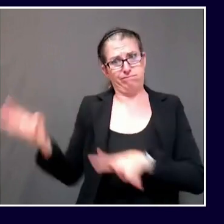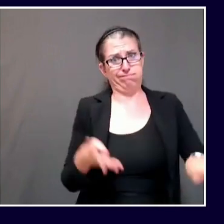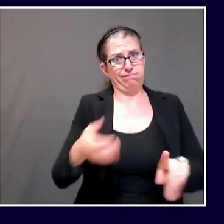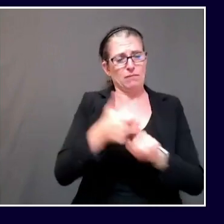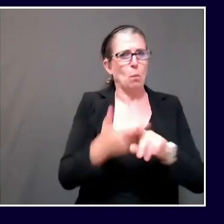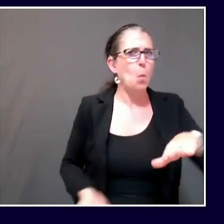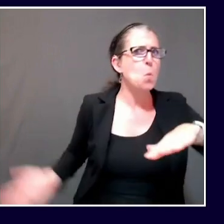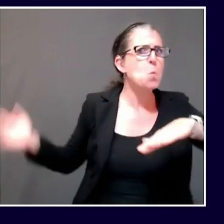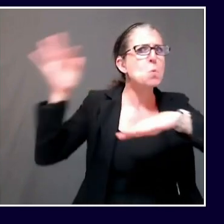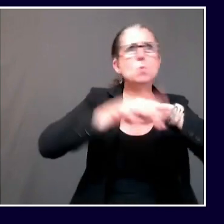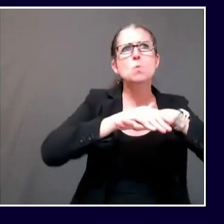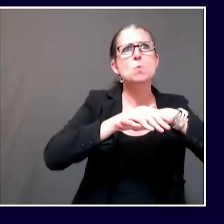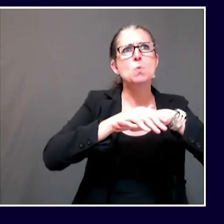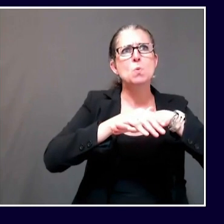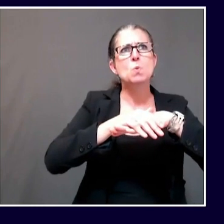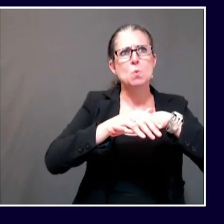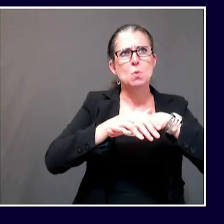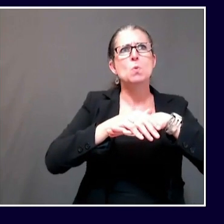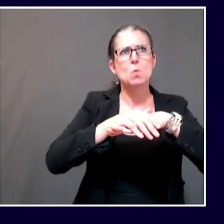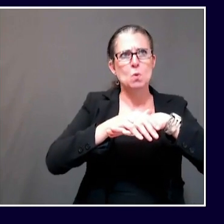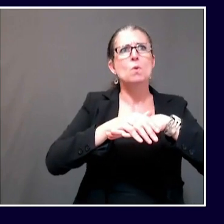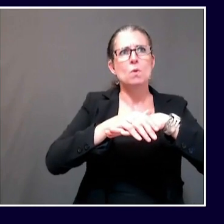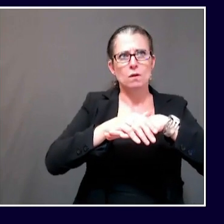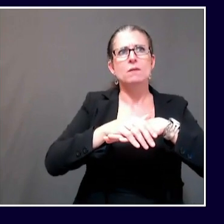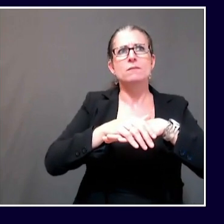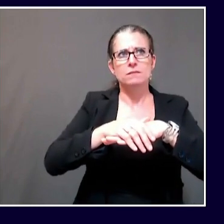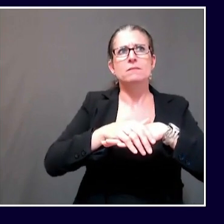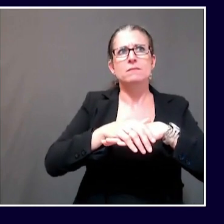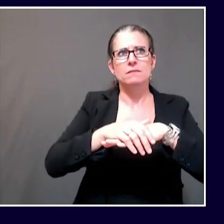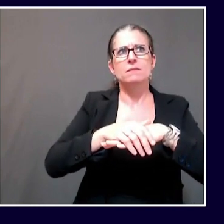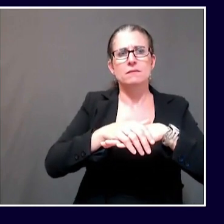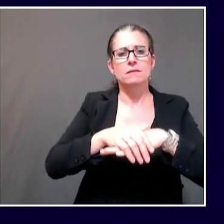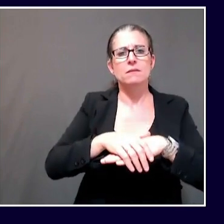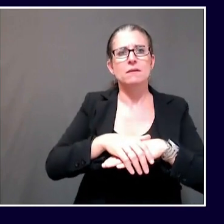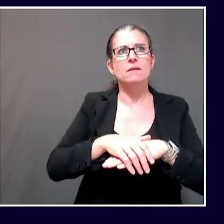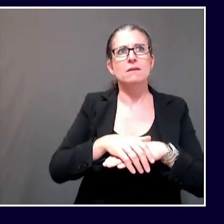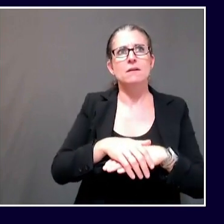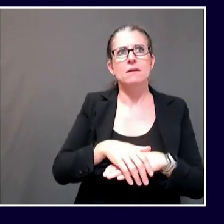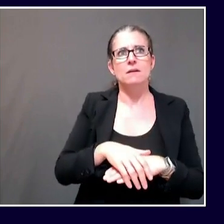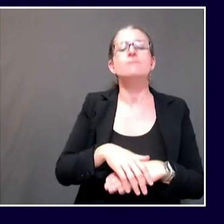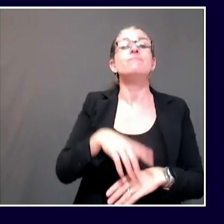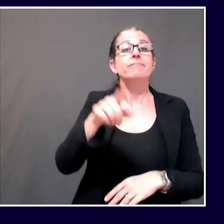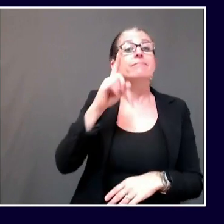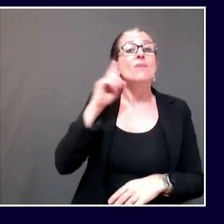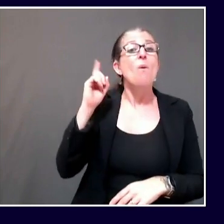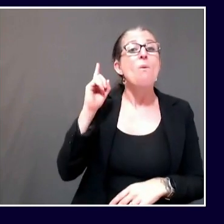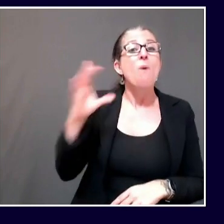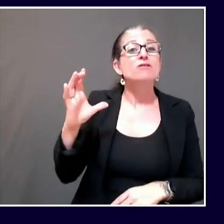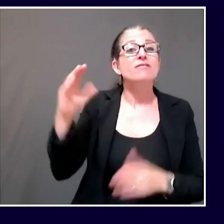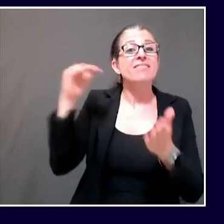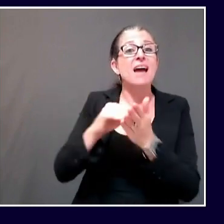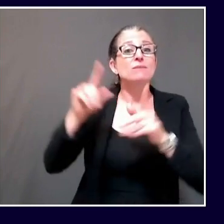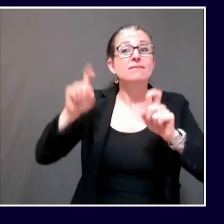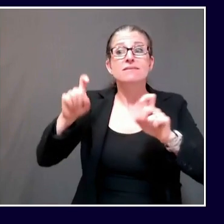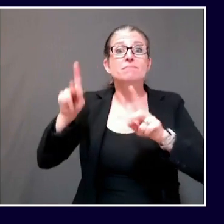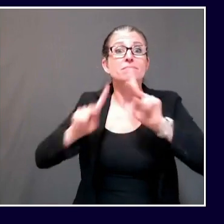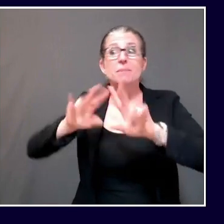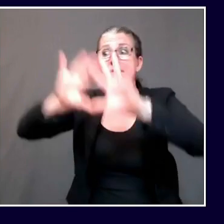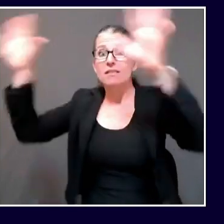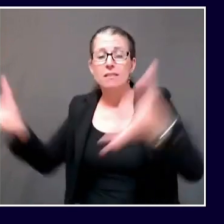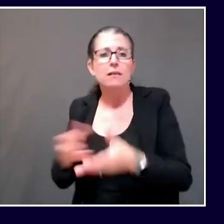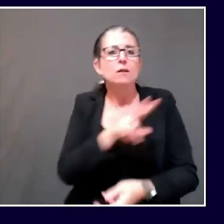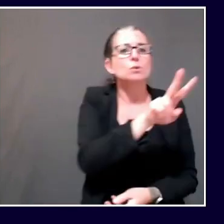at 273 PCR tests for every 100,000 people in Maine. To put that number